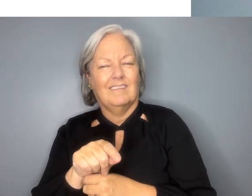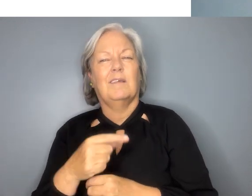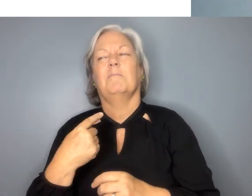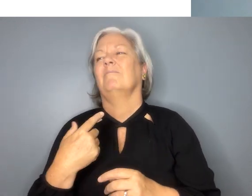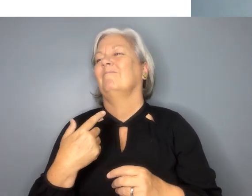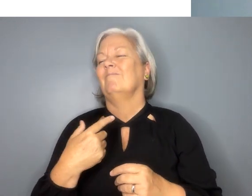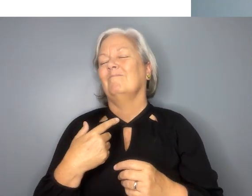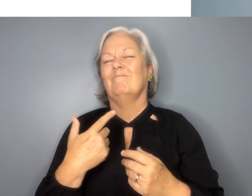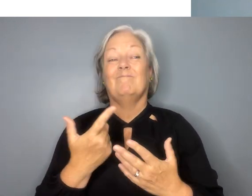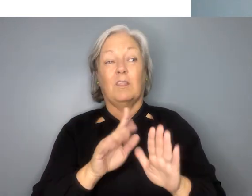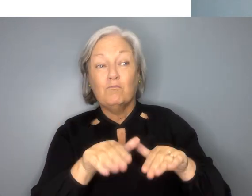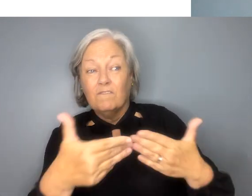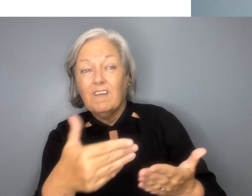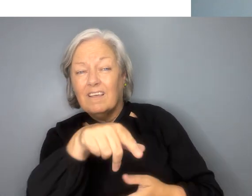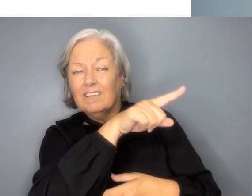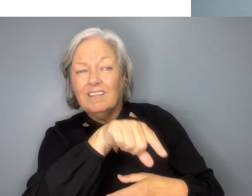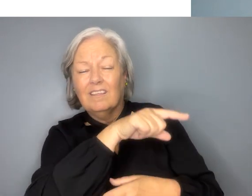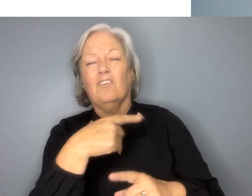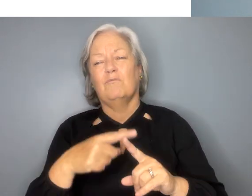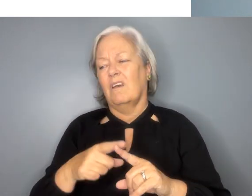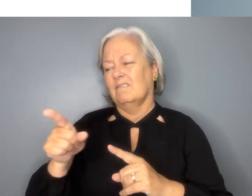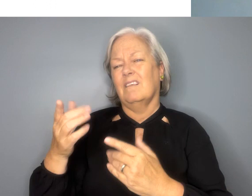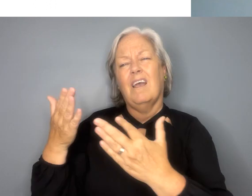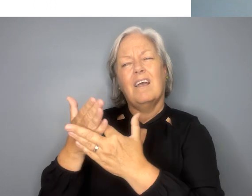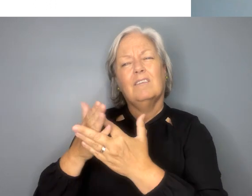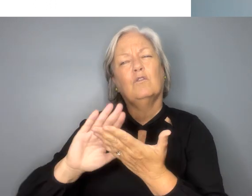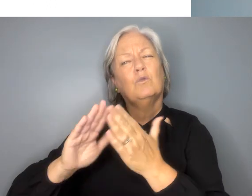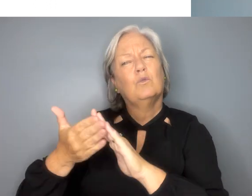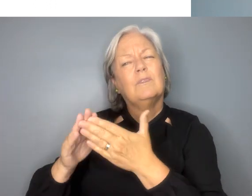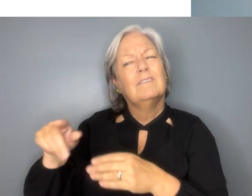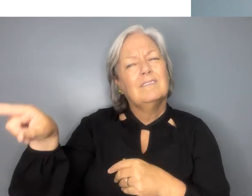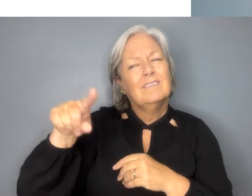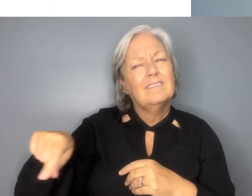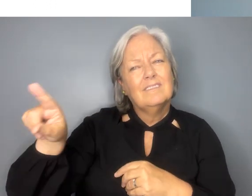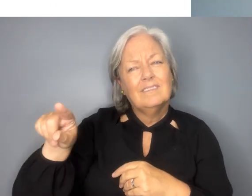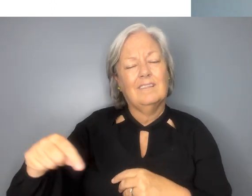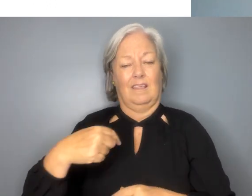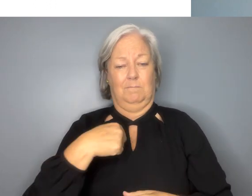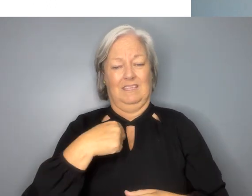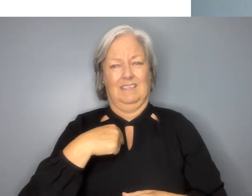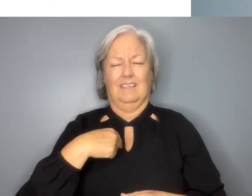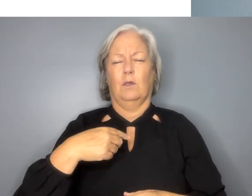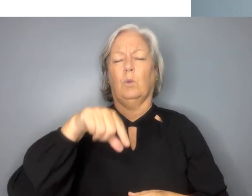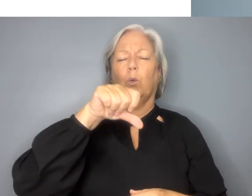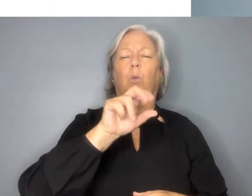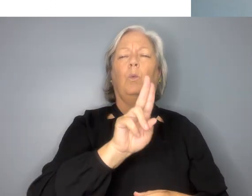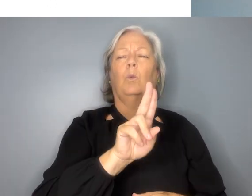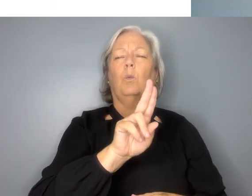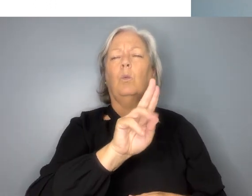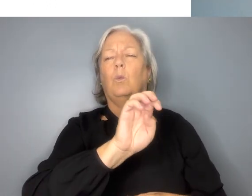I find is not just with care providers, but also being able to access my community as a queer person, and then having